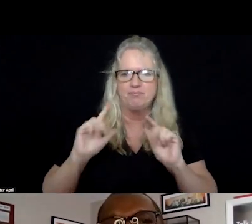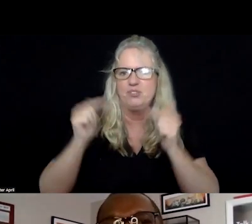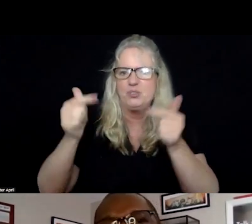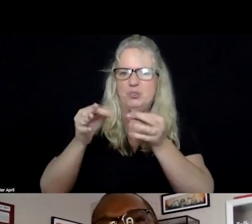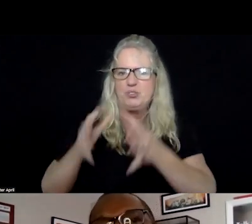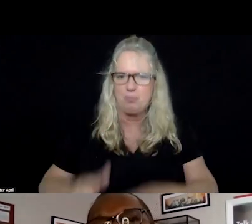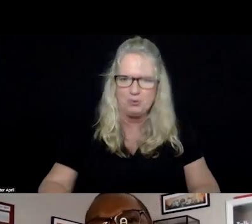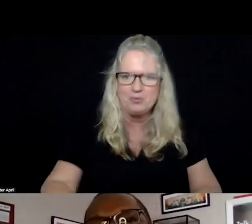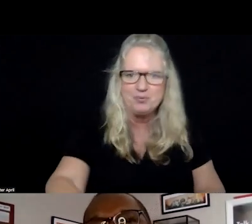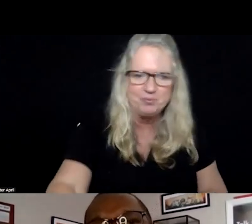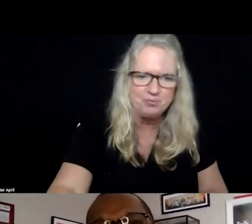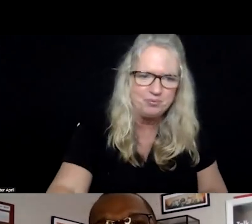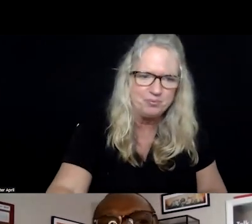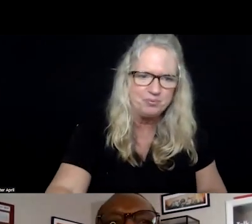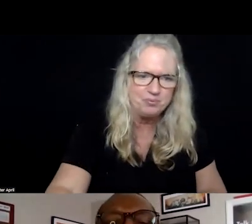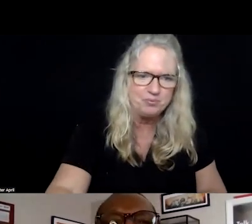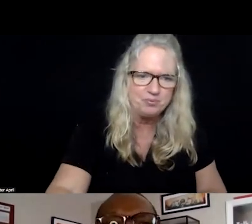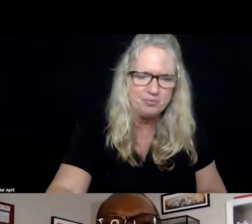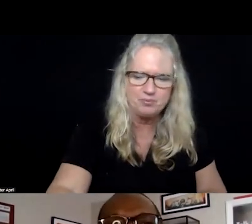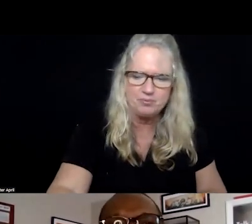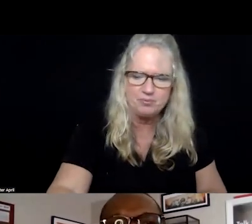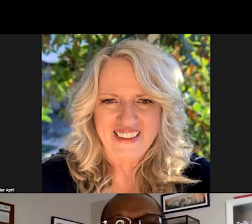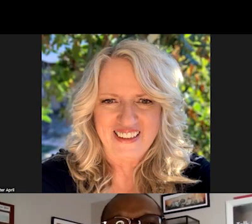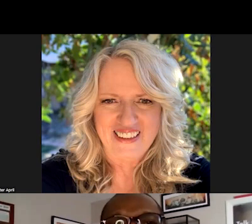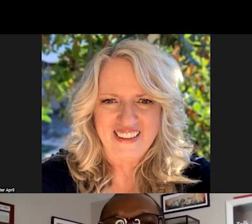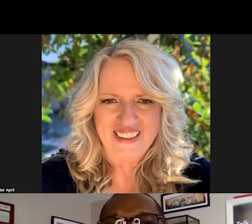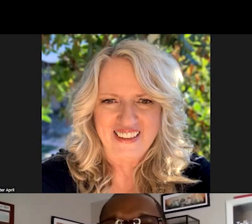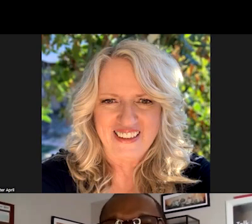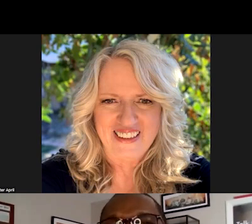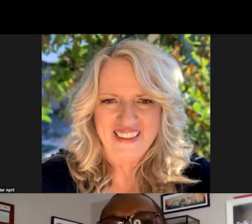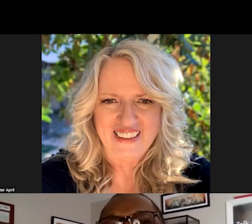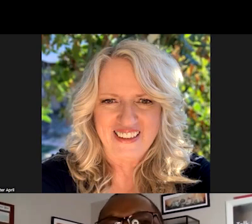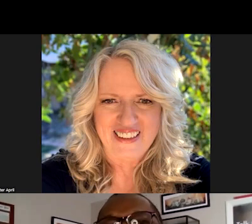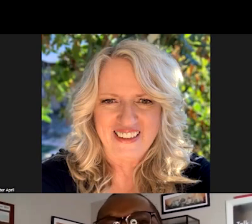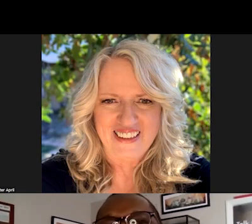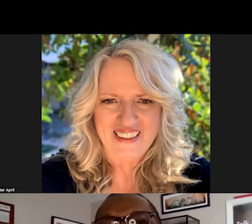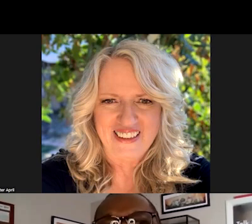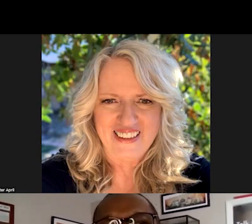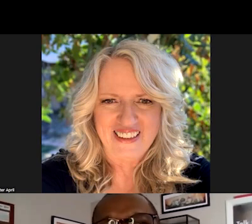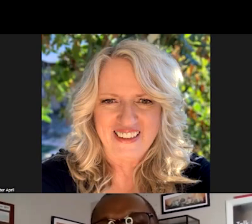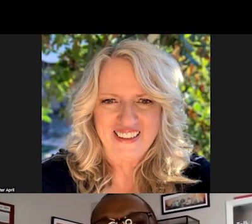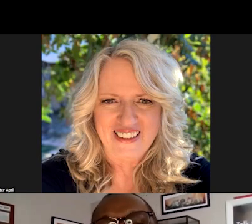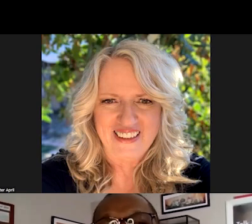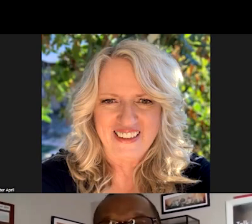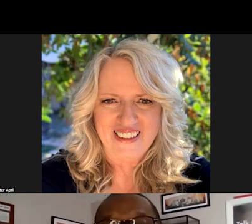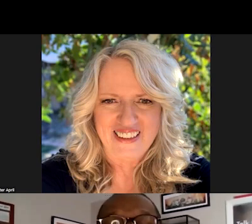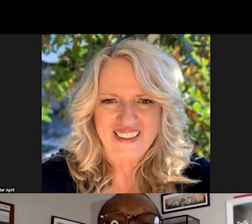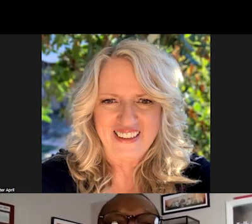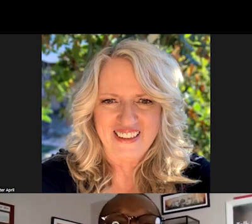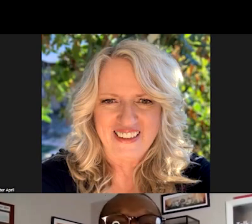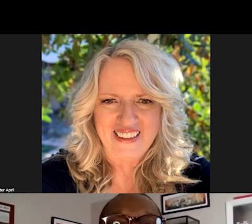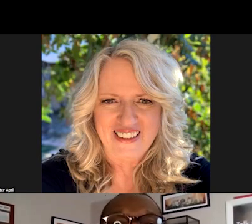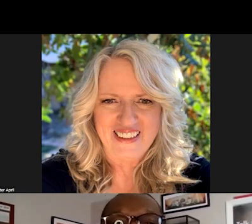September is Suicide Prevention Month, and as we plan Prevention Month activities, we want to be mindful that our initiatives should be geared to reach